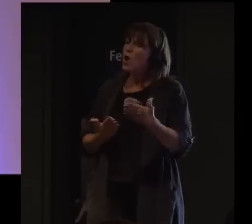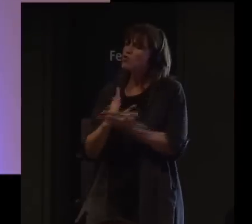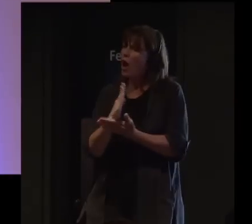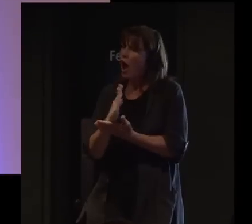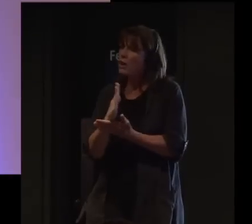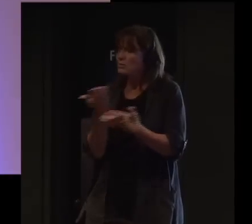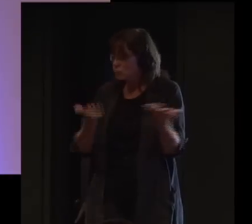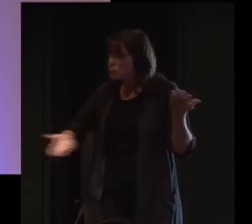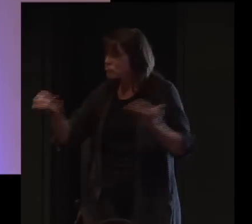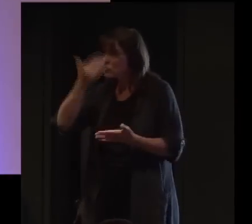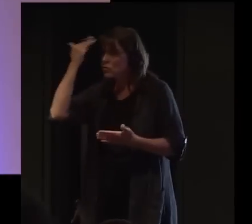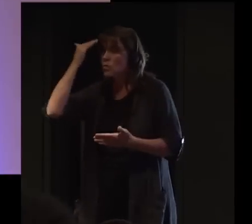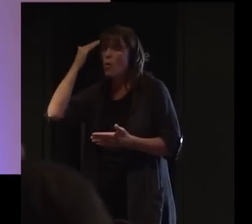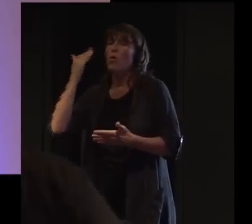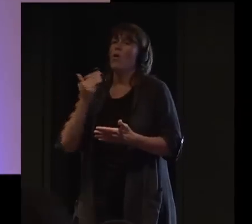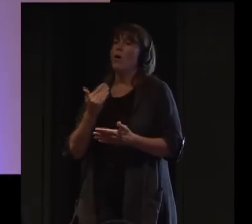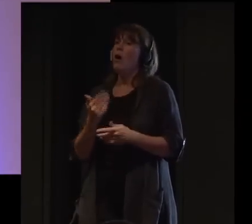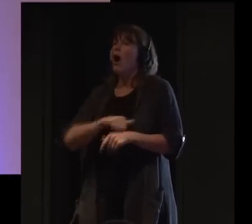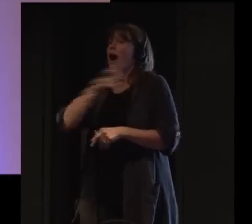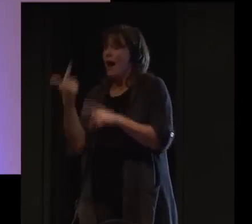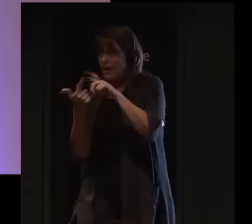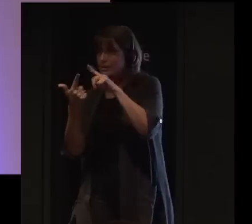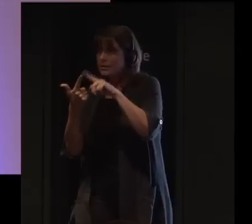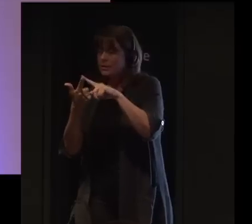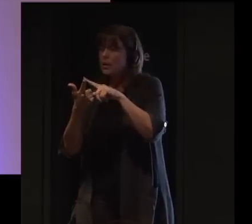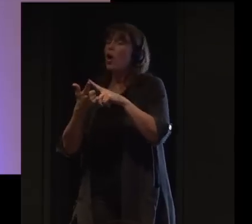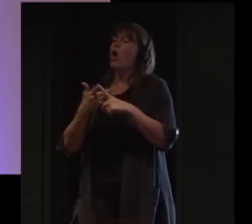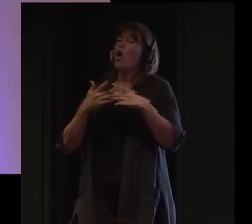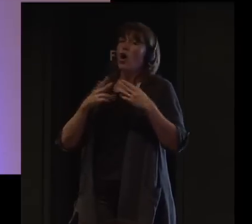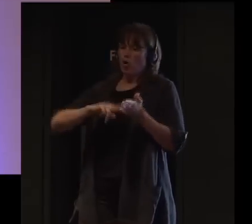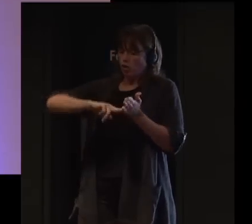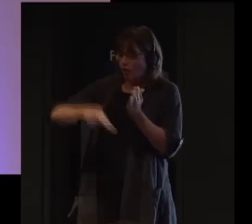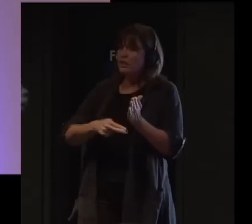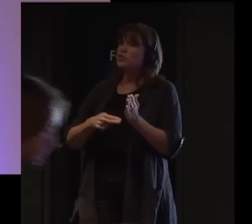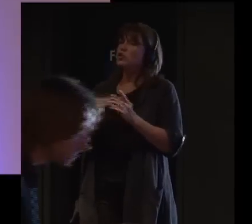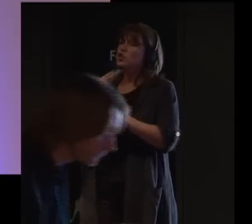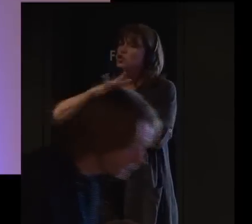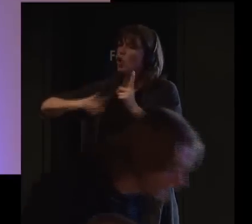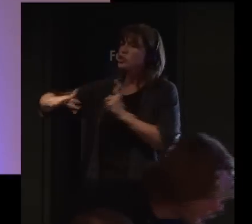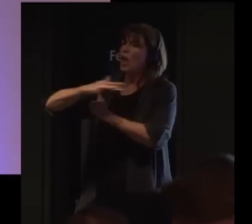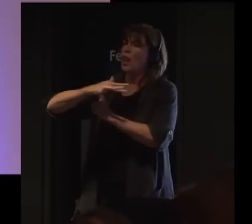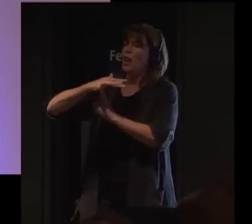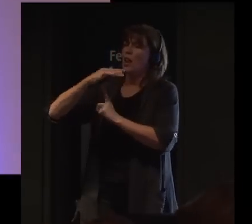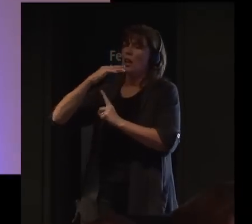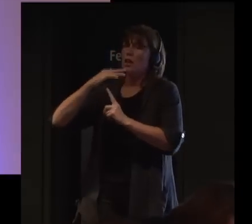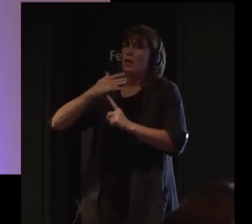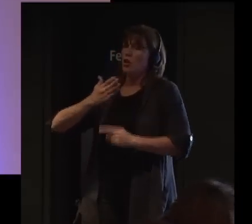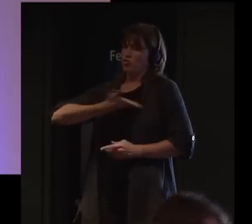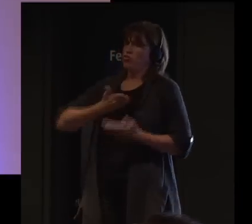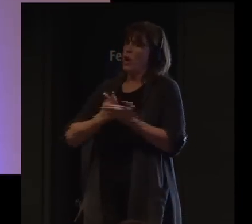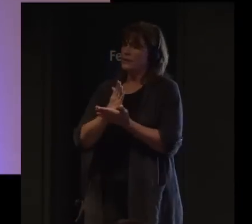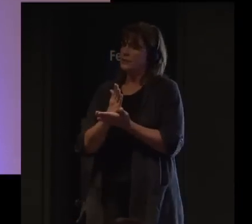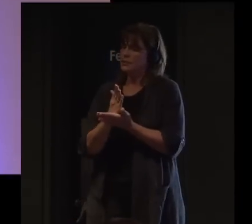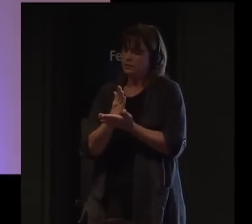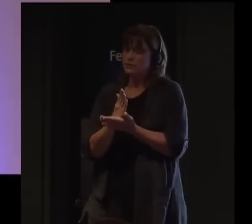it. But there's another convention, the Convention of Social Rights. And there's a very specific provision